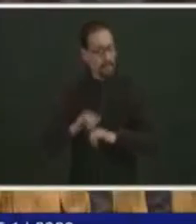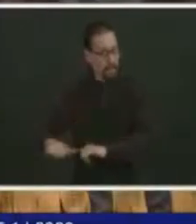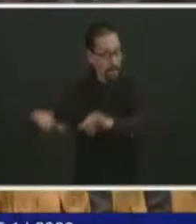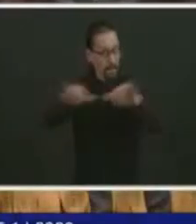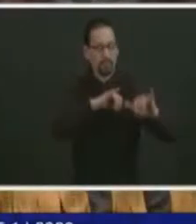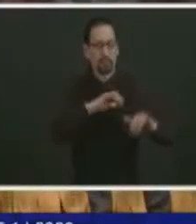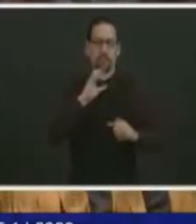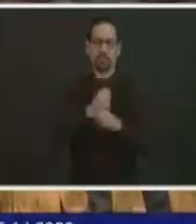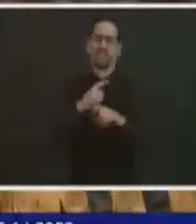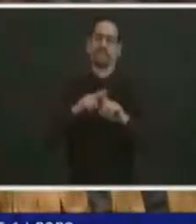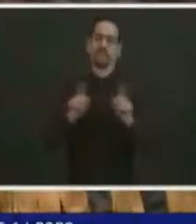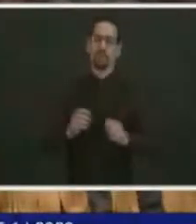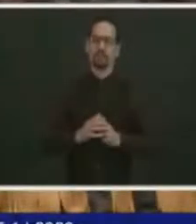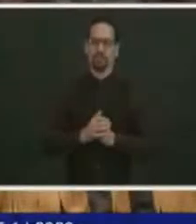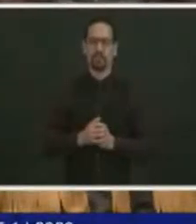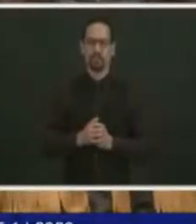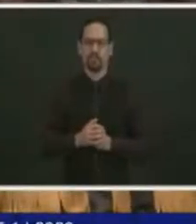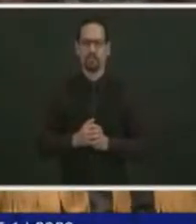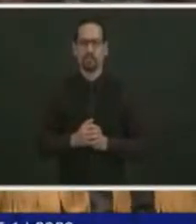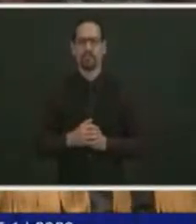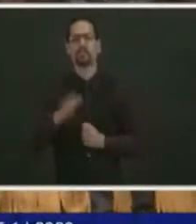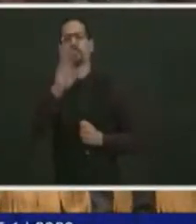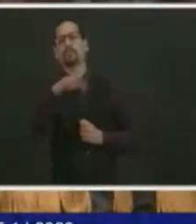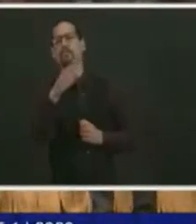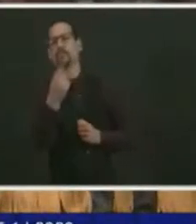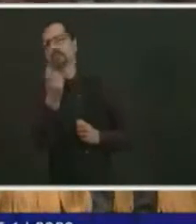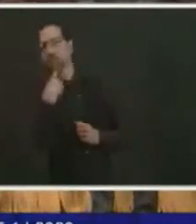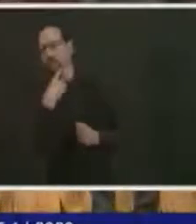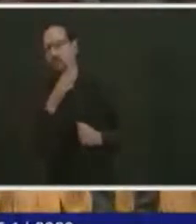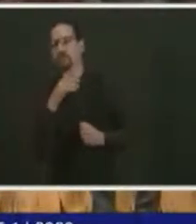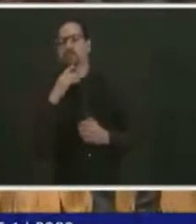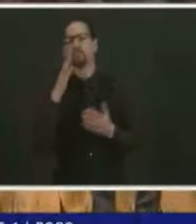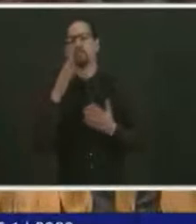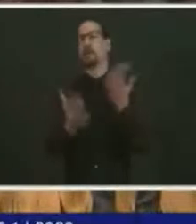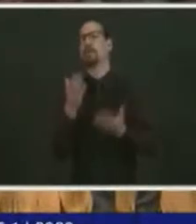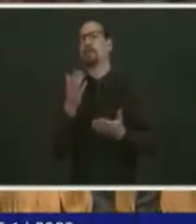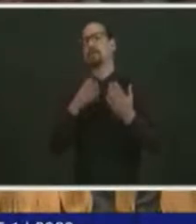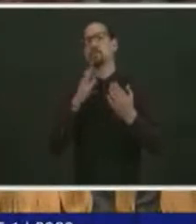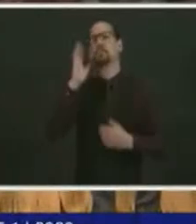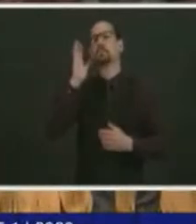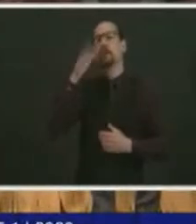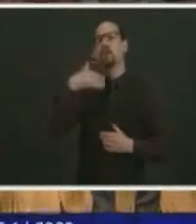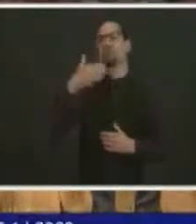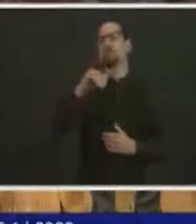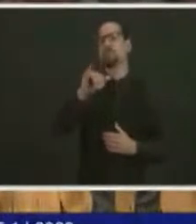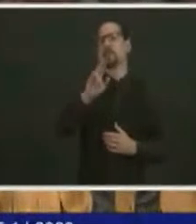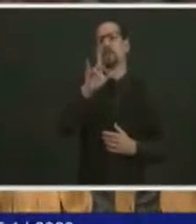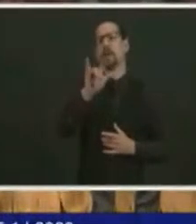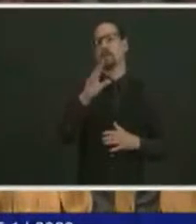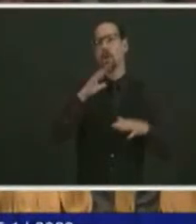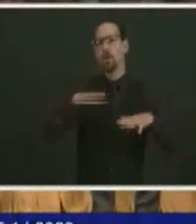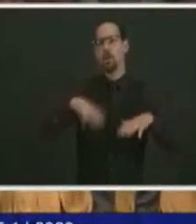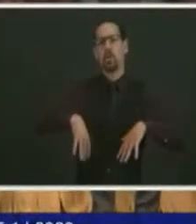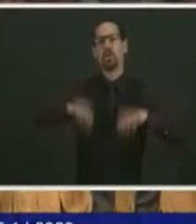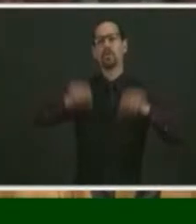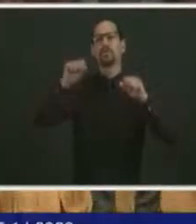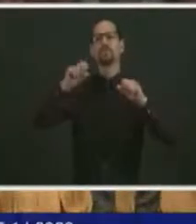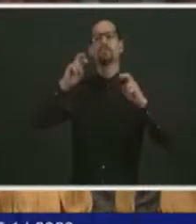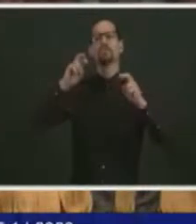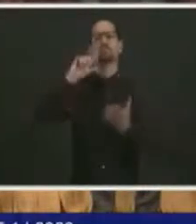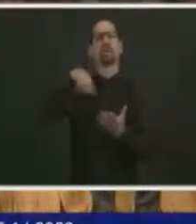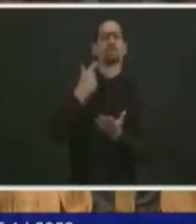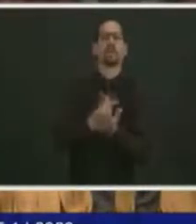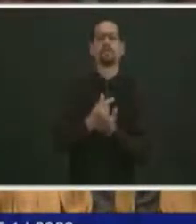know Massachusetts has said later on in July, maybe in-person graduations could be held. Has there been any thought to kind of updating the